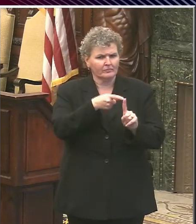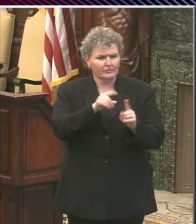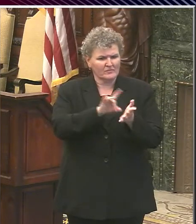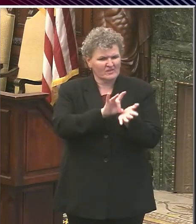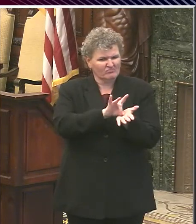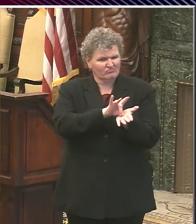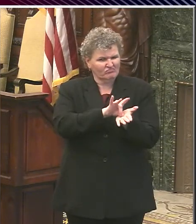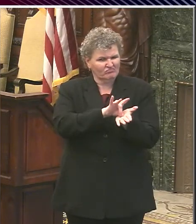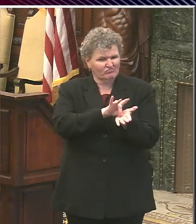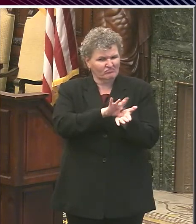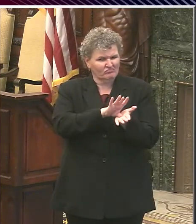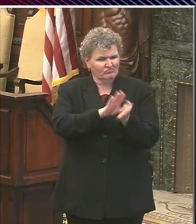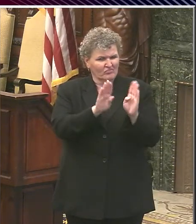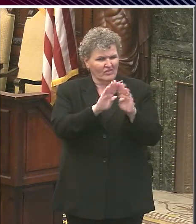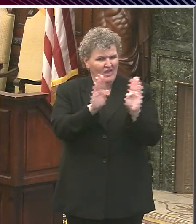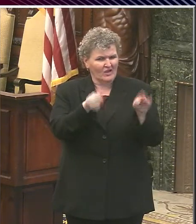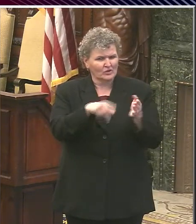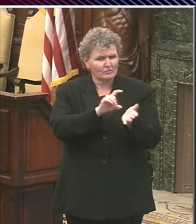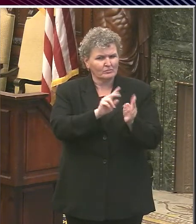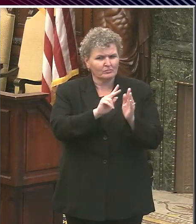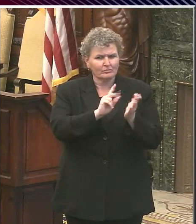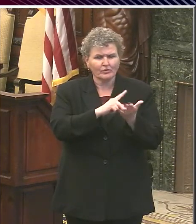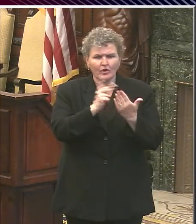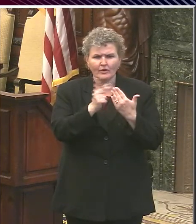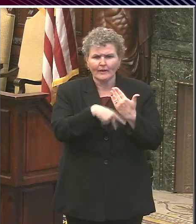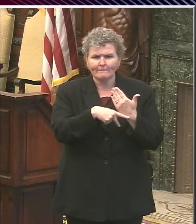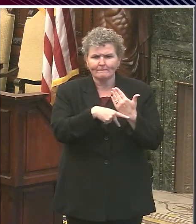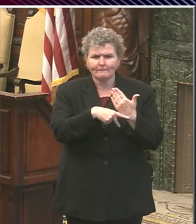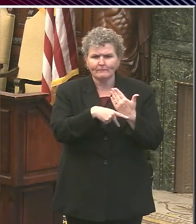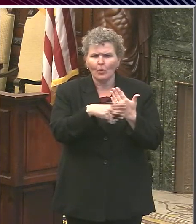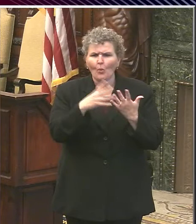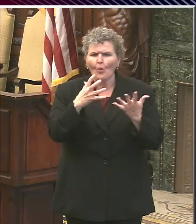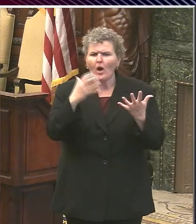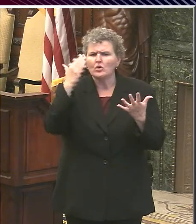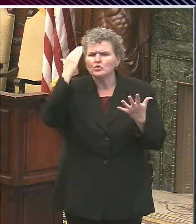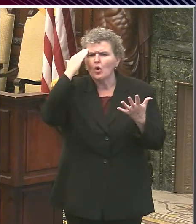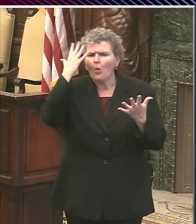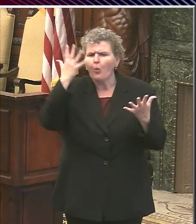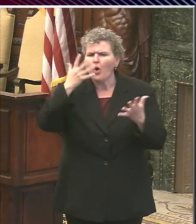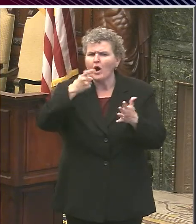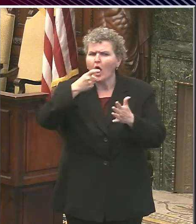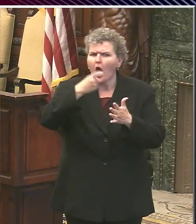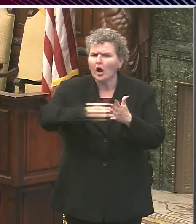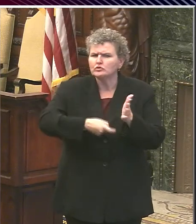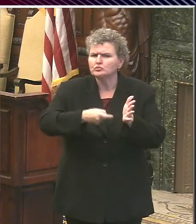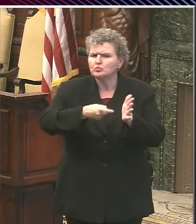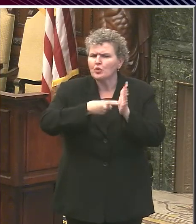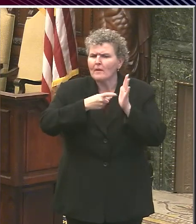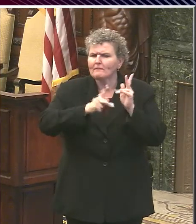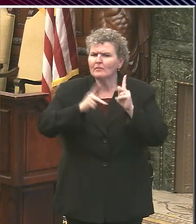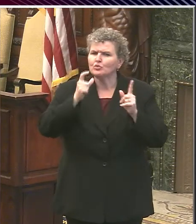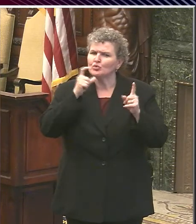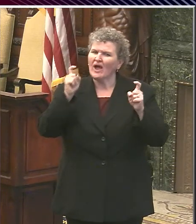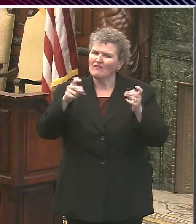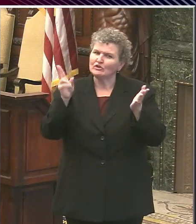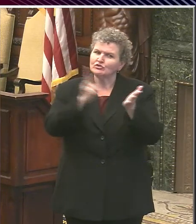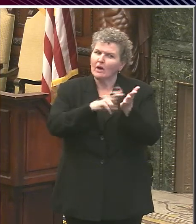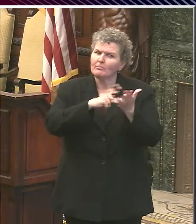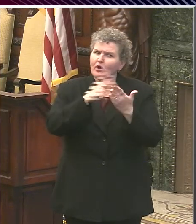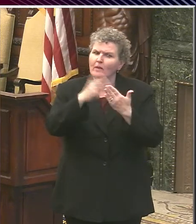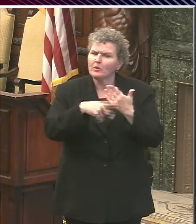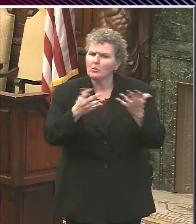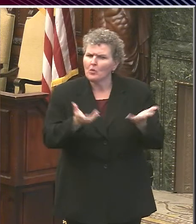program. And Yaima wants to know if there's a cost and what are the requirements for people to sign up for this program.